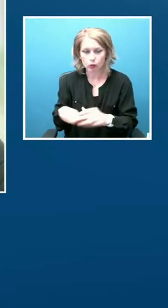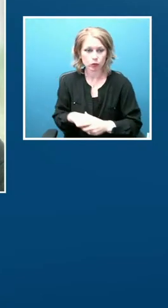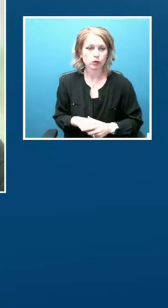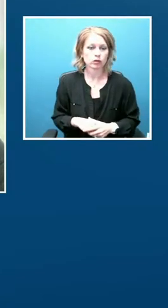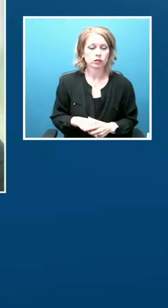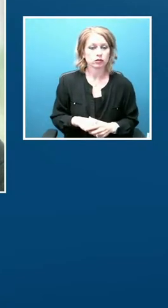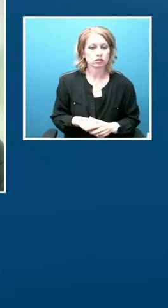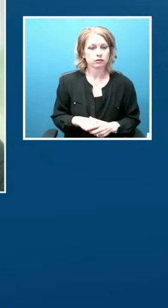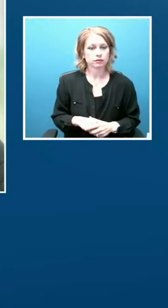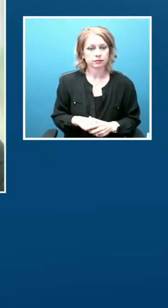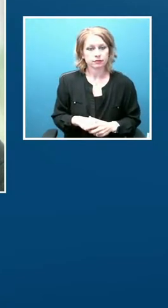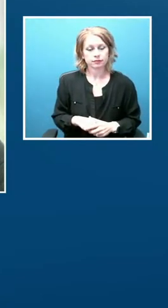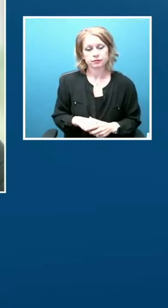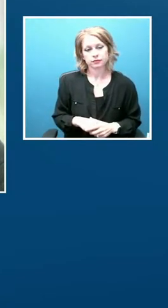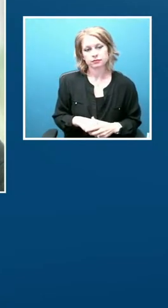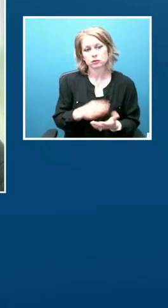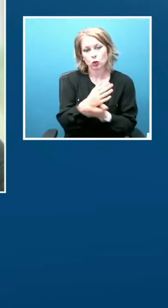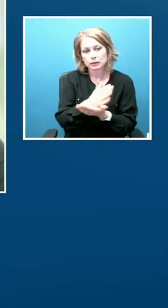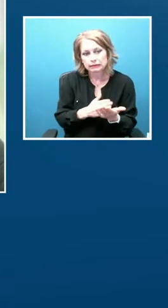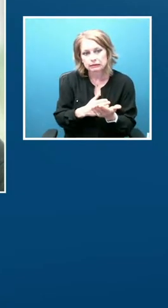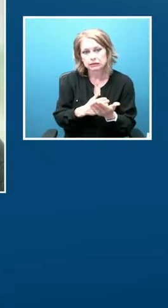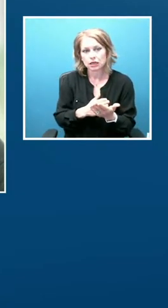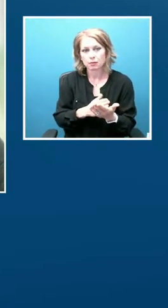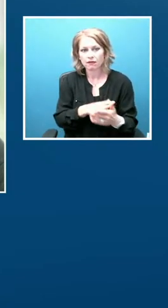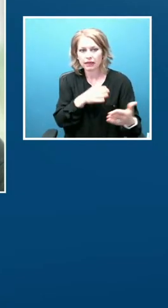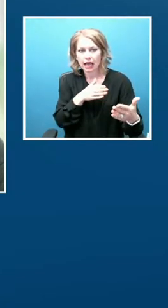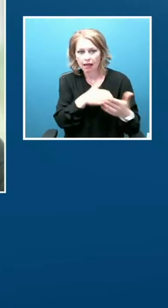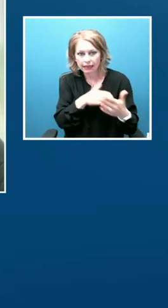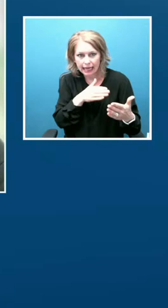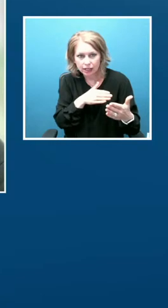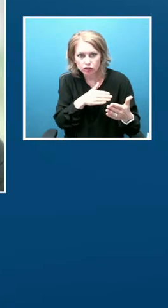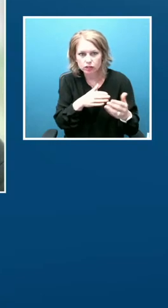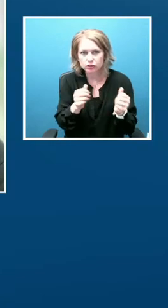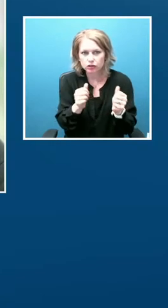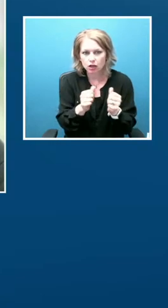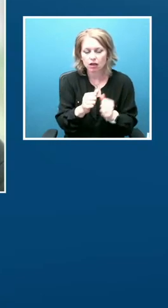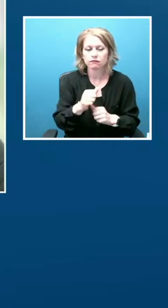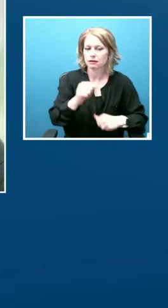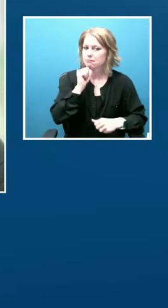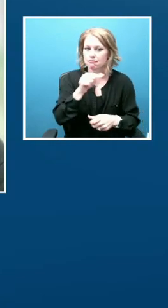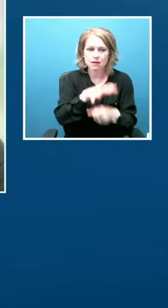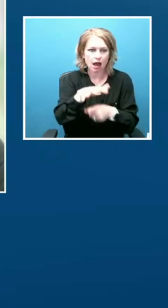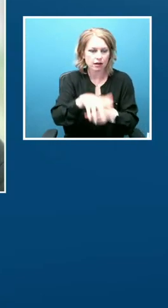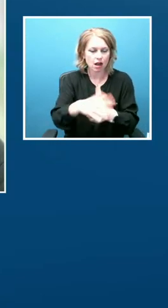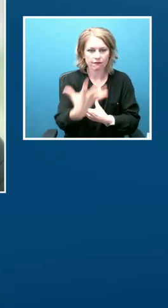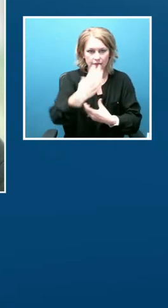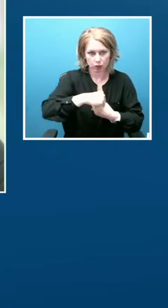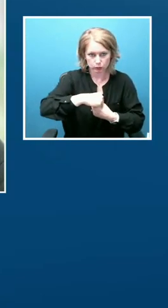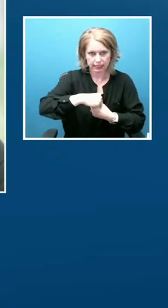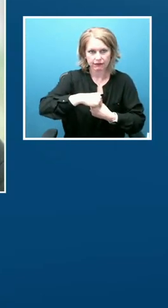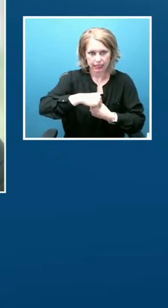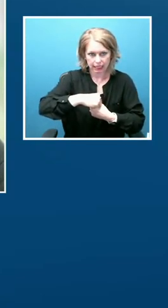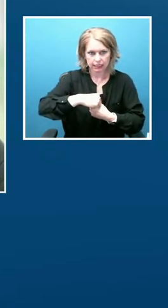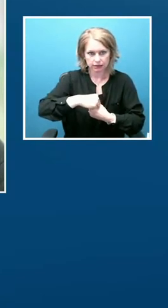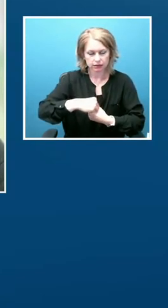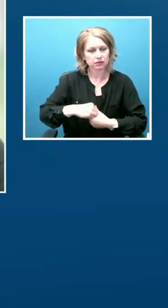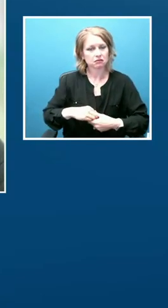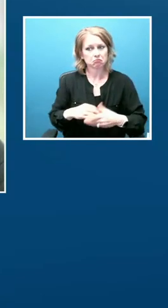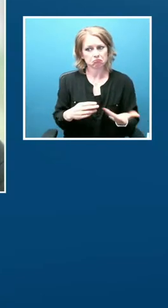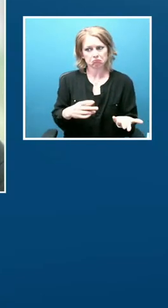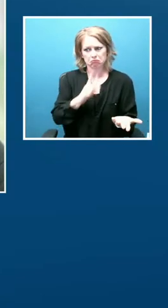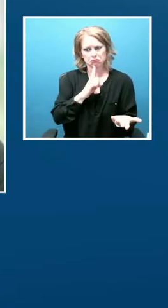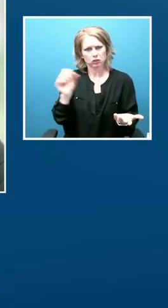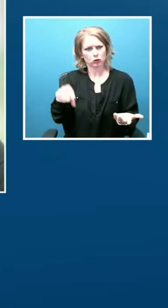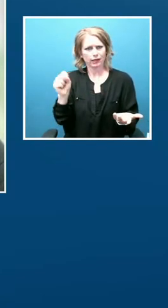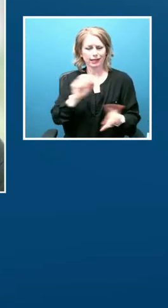I'm concerned with some of the allegations of lack of inclusivity and the like. I think we're all for that. We're all